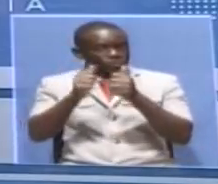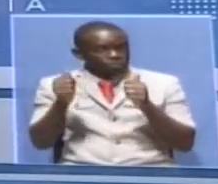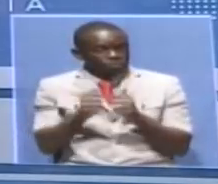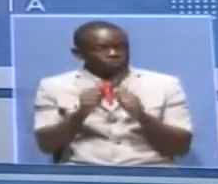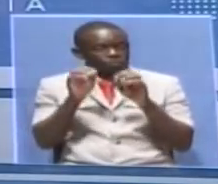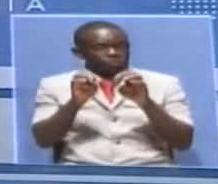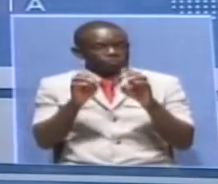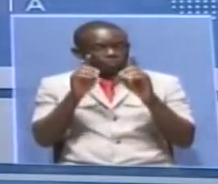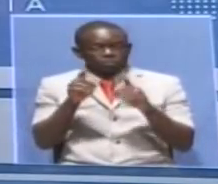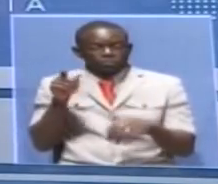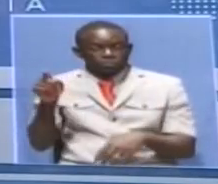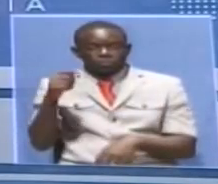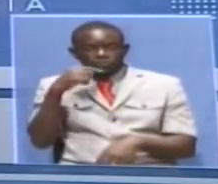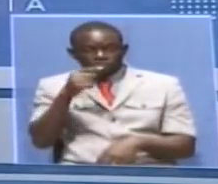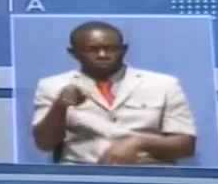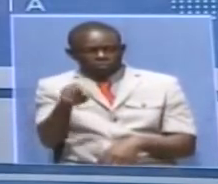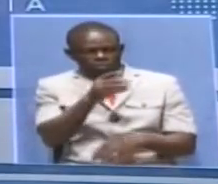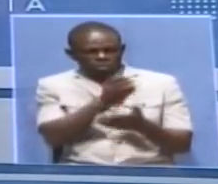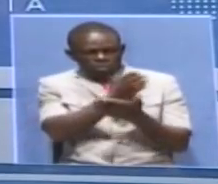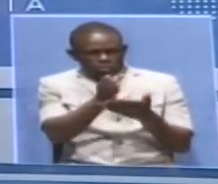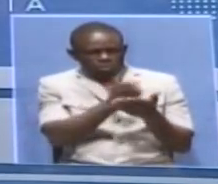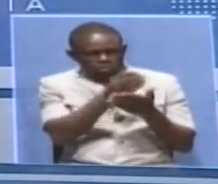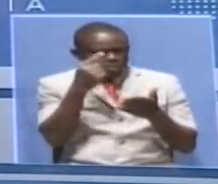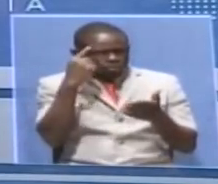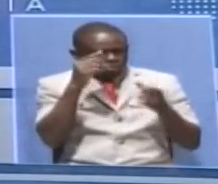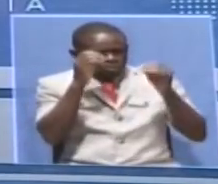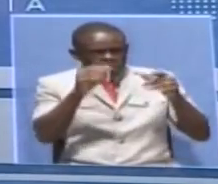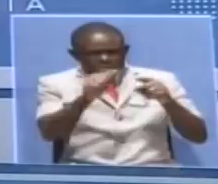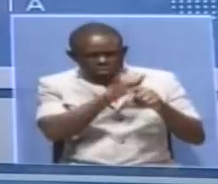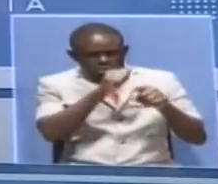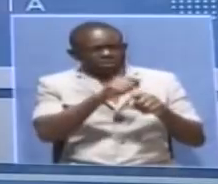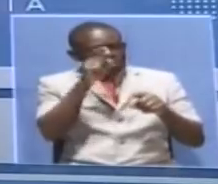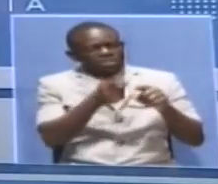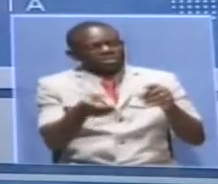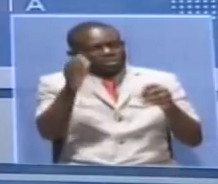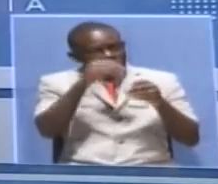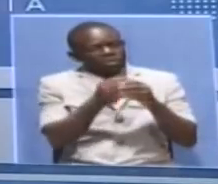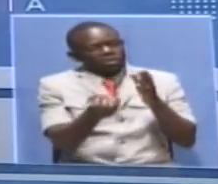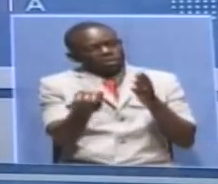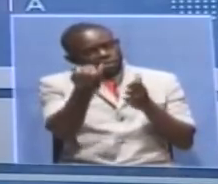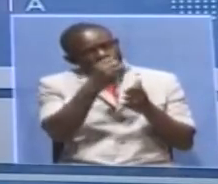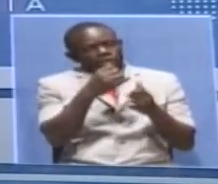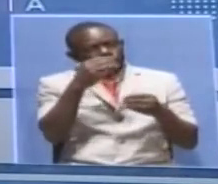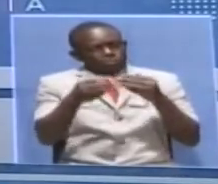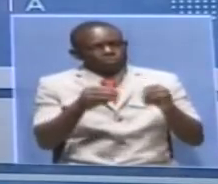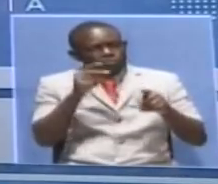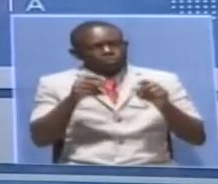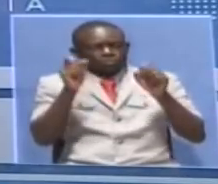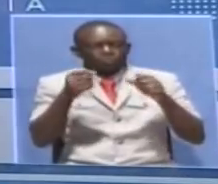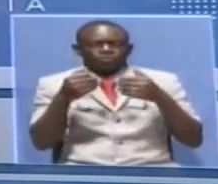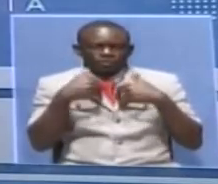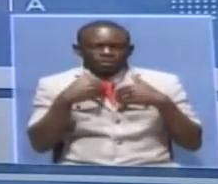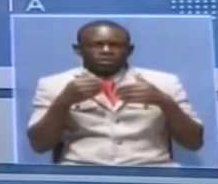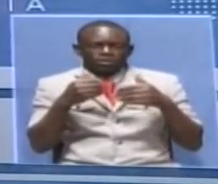more colleges of education to be involved in art in order to create an environment for human capital development in the country.